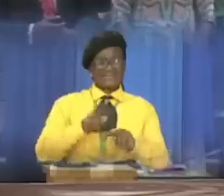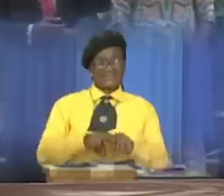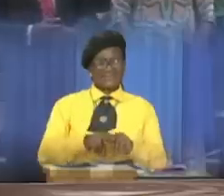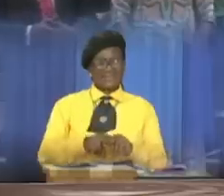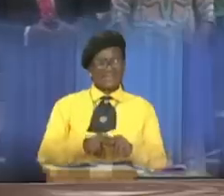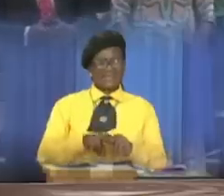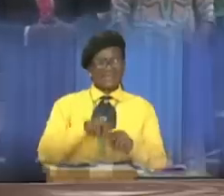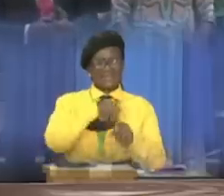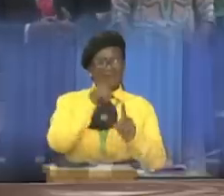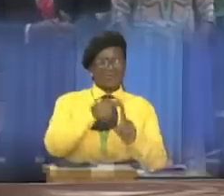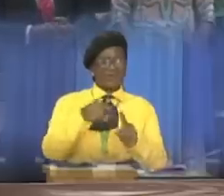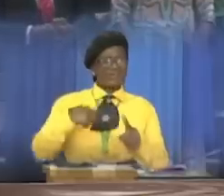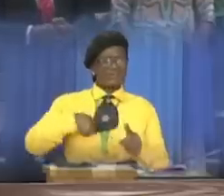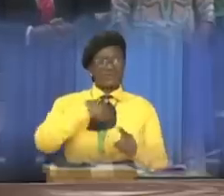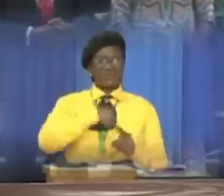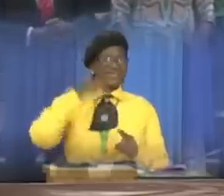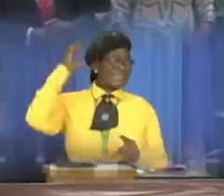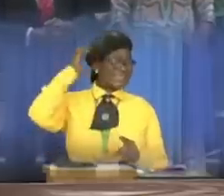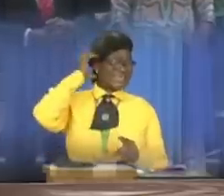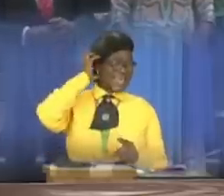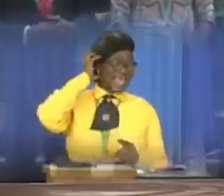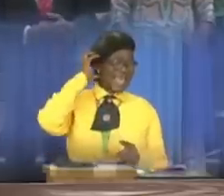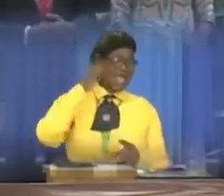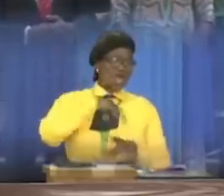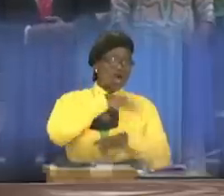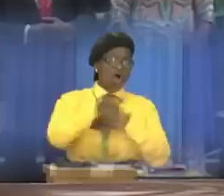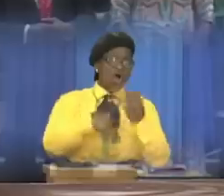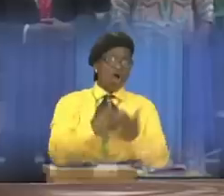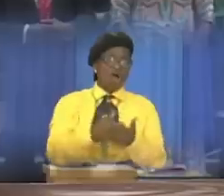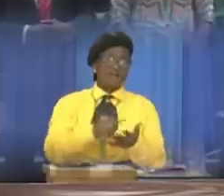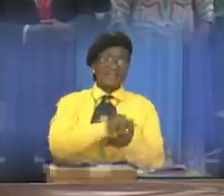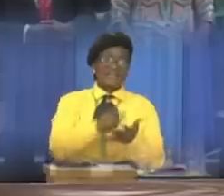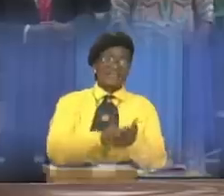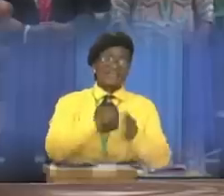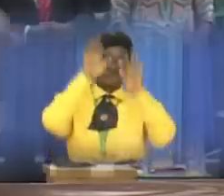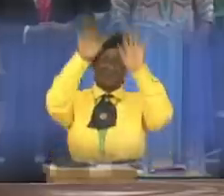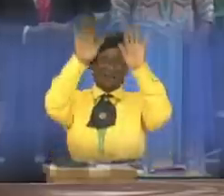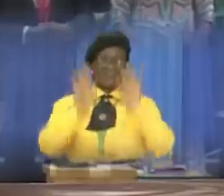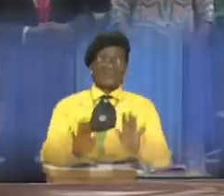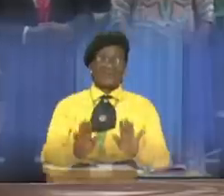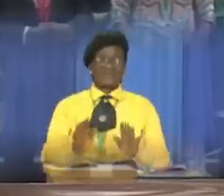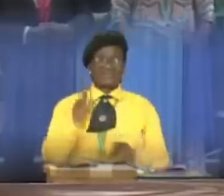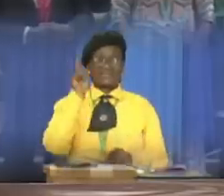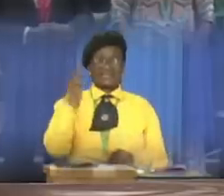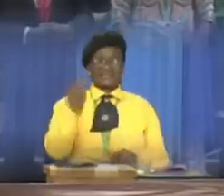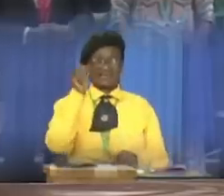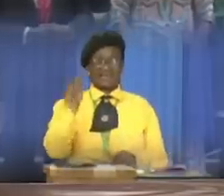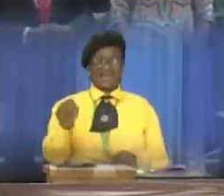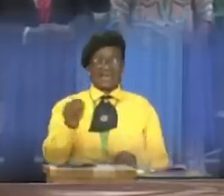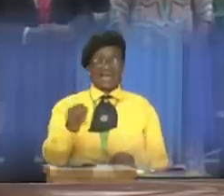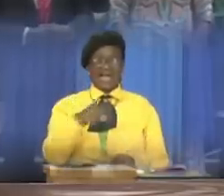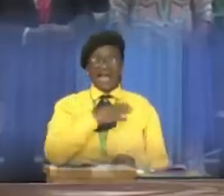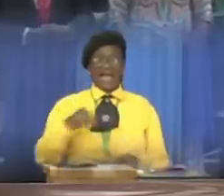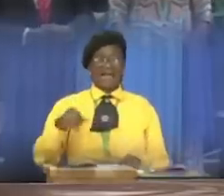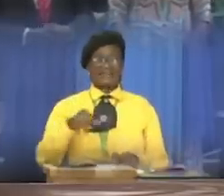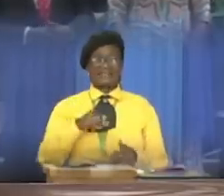When we hear all these marvelous testimonies and they don't seem to move us anymore,